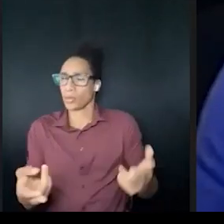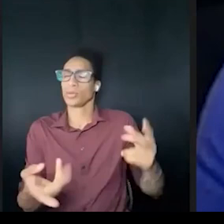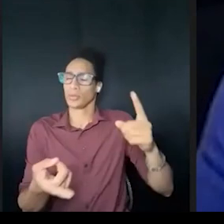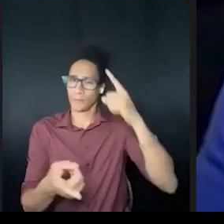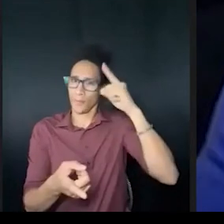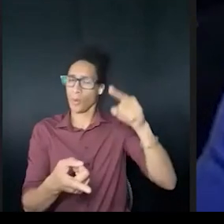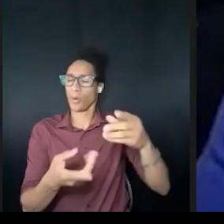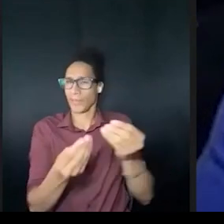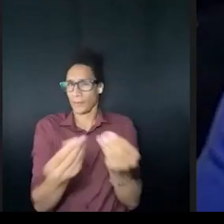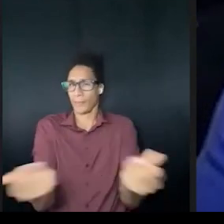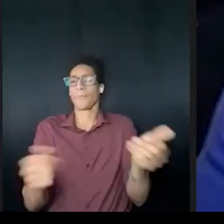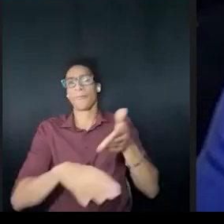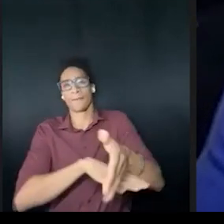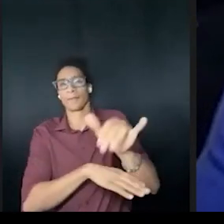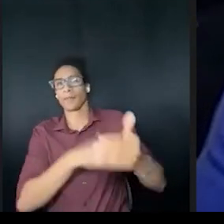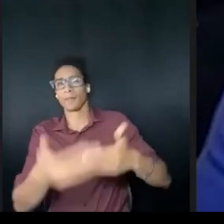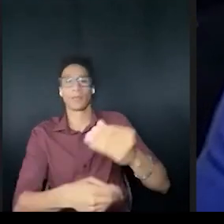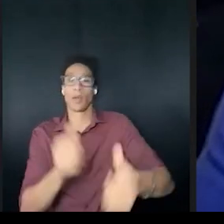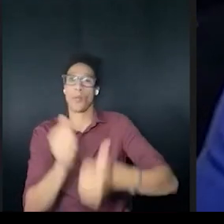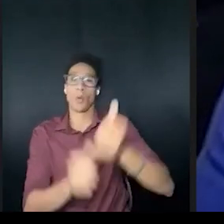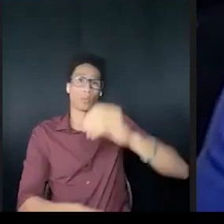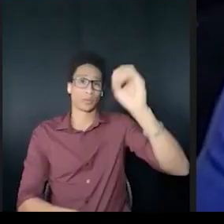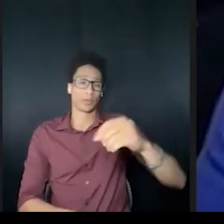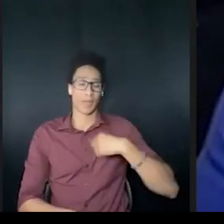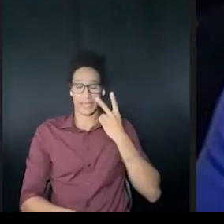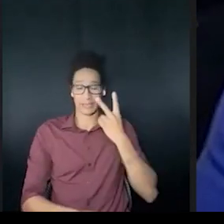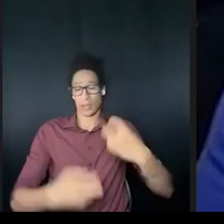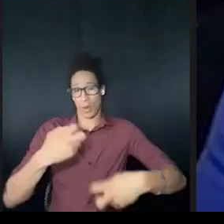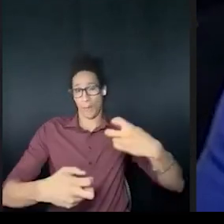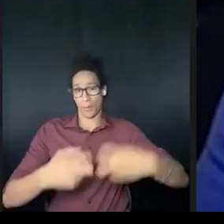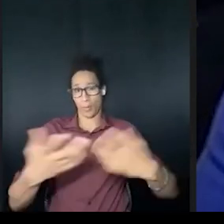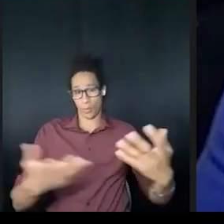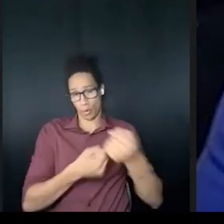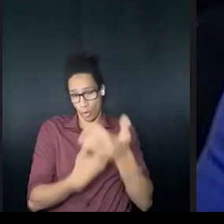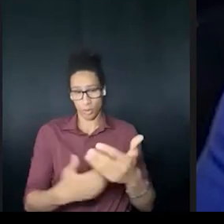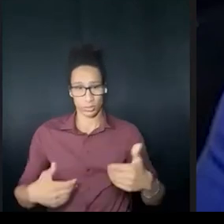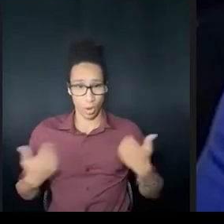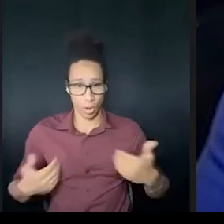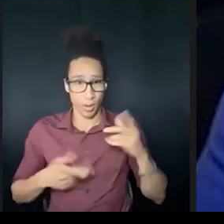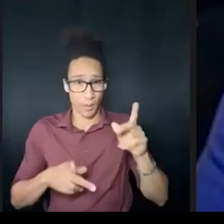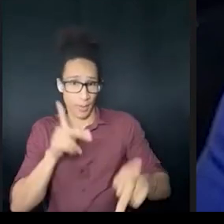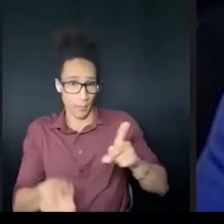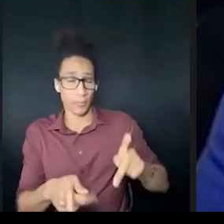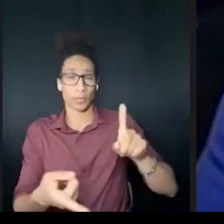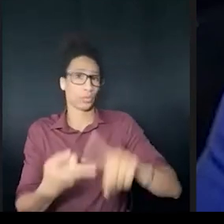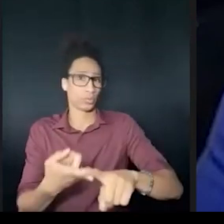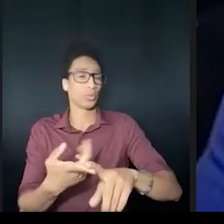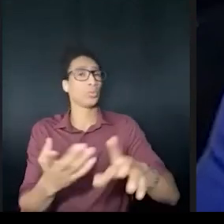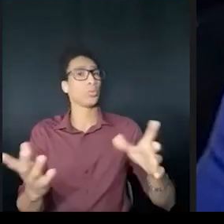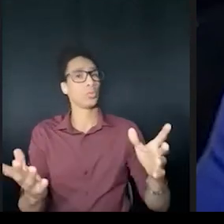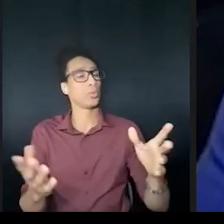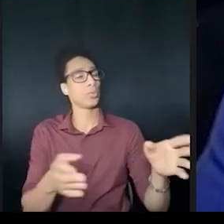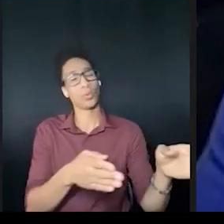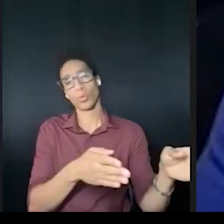many times those are the problems with some of what caused young people to act out and gravitate